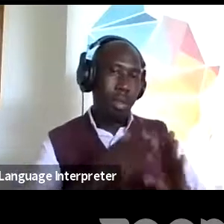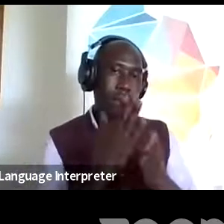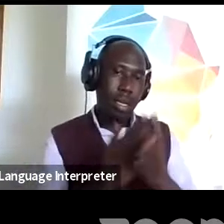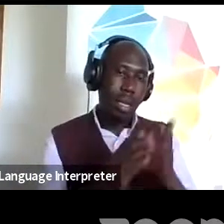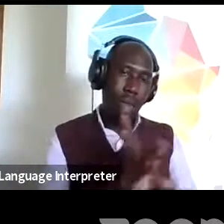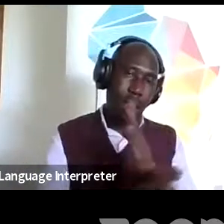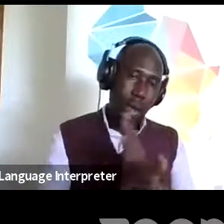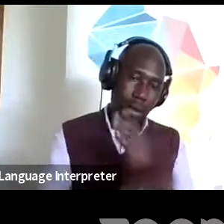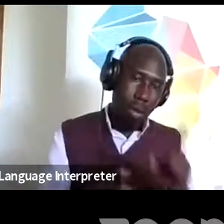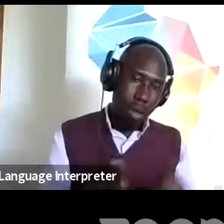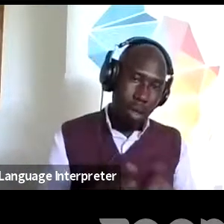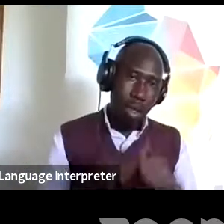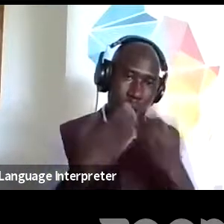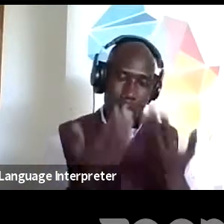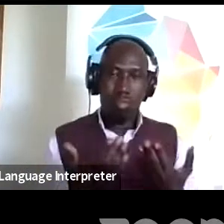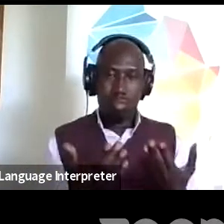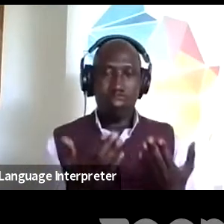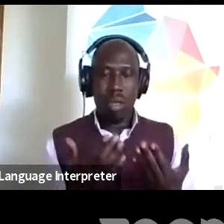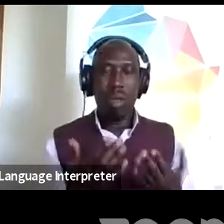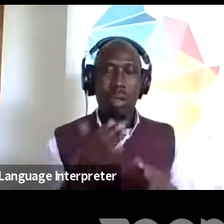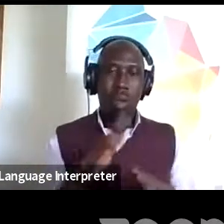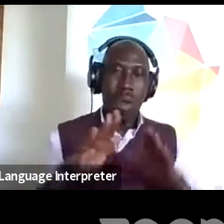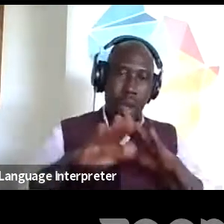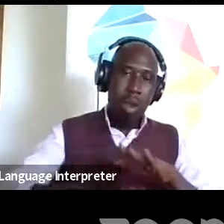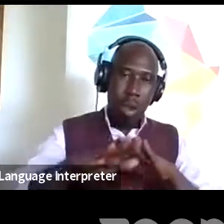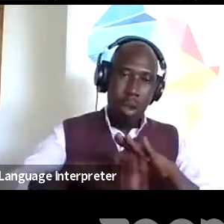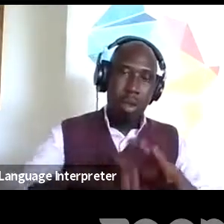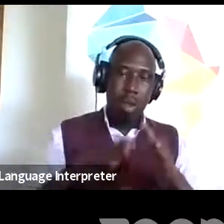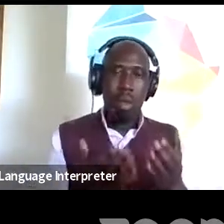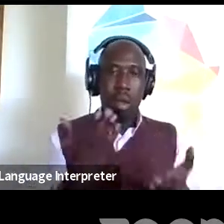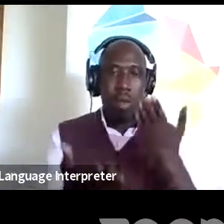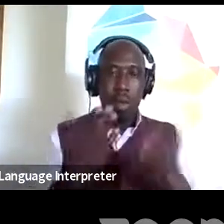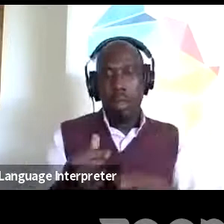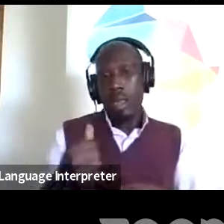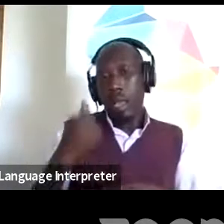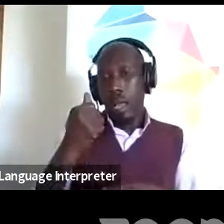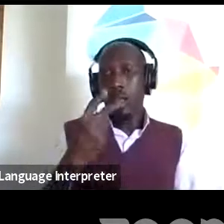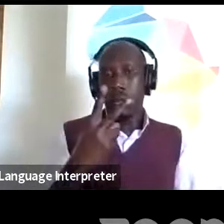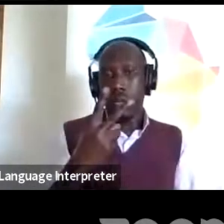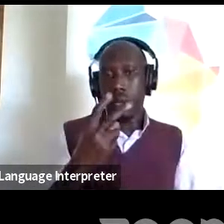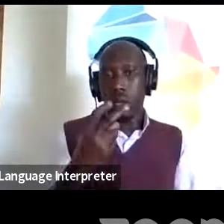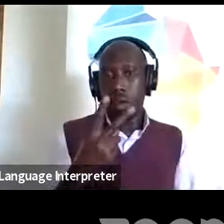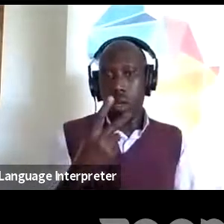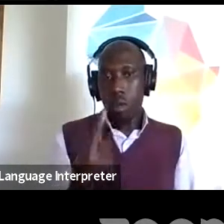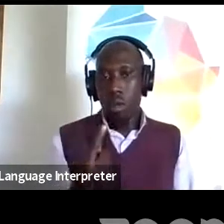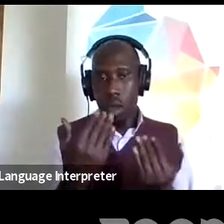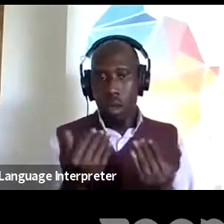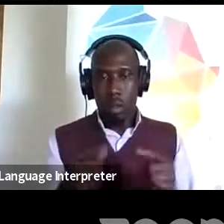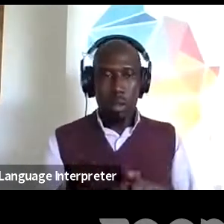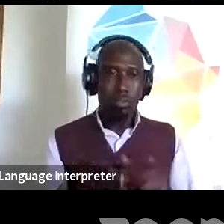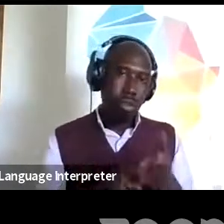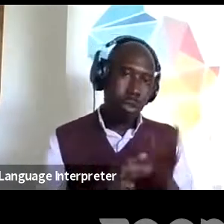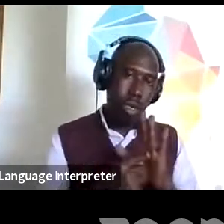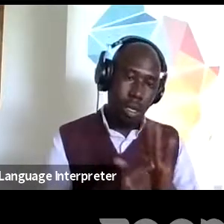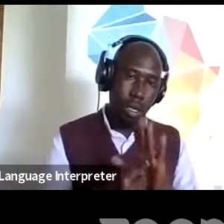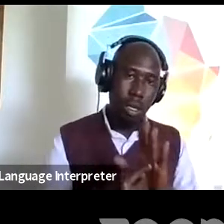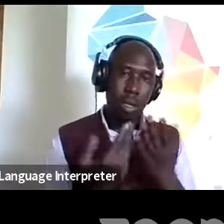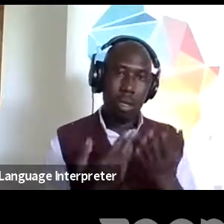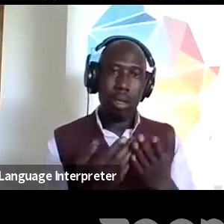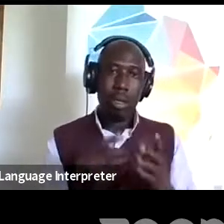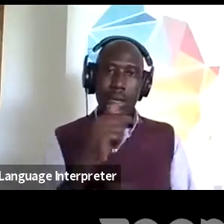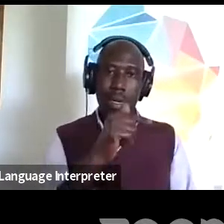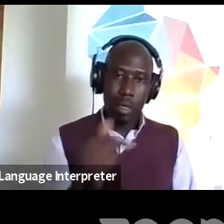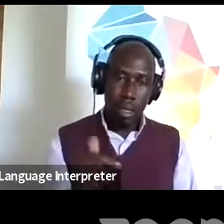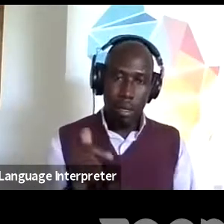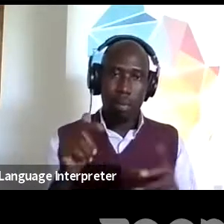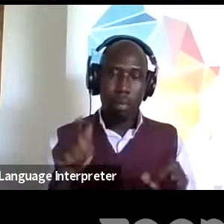have actually gone even much lower than the last ranking in 2021. And I'll give examples of countries like Tanzania, which